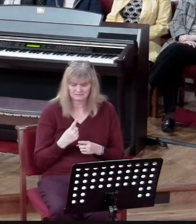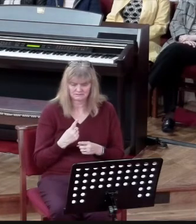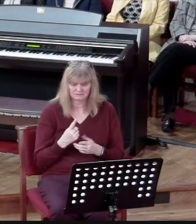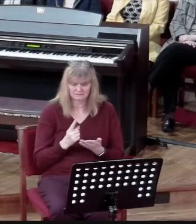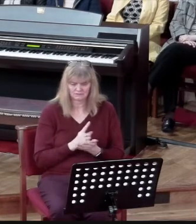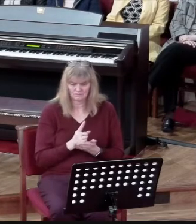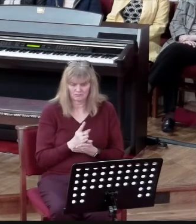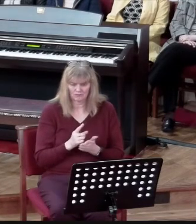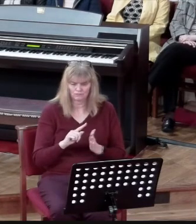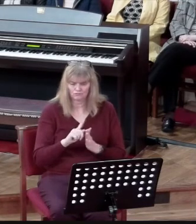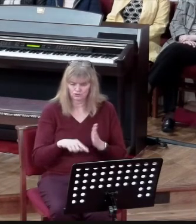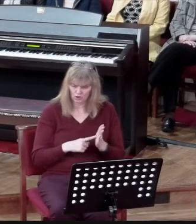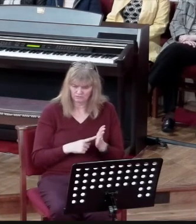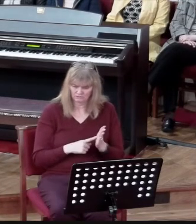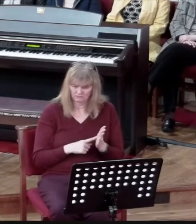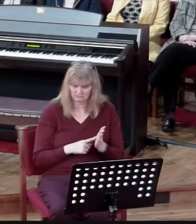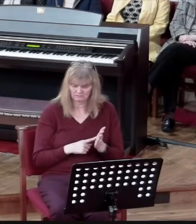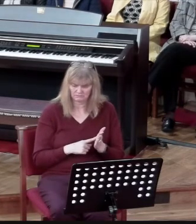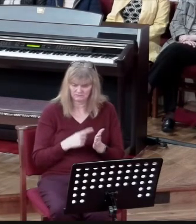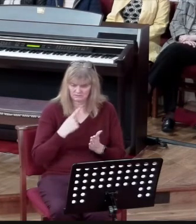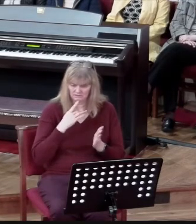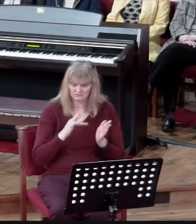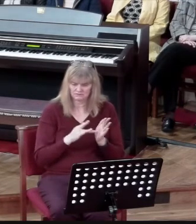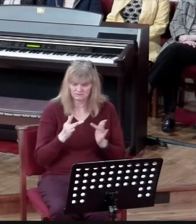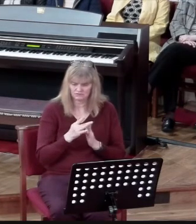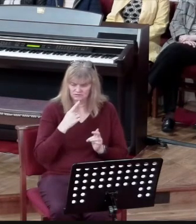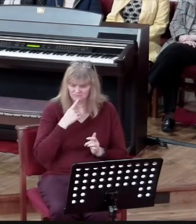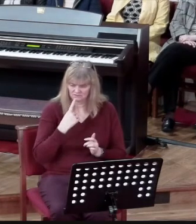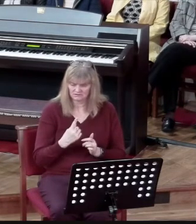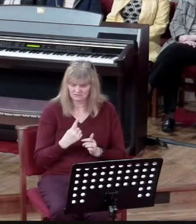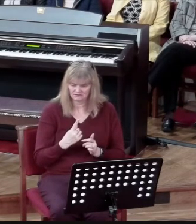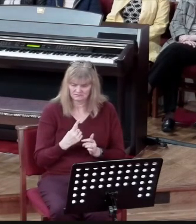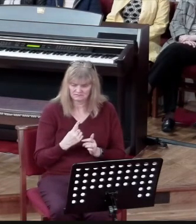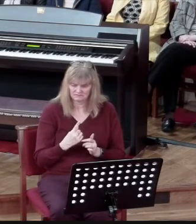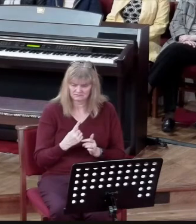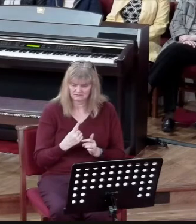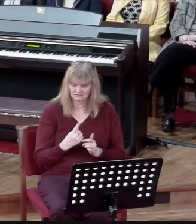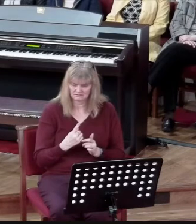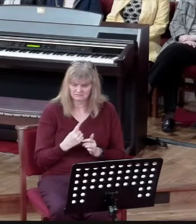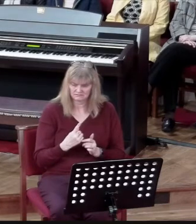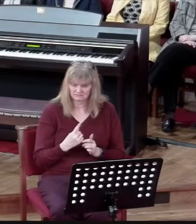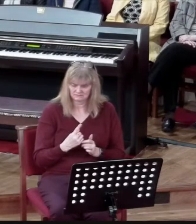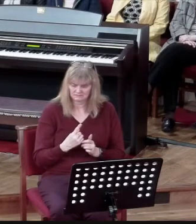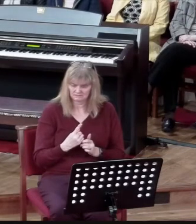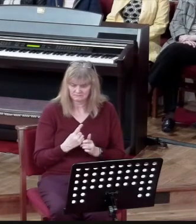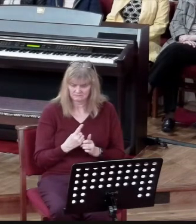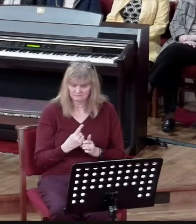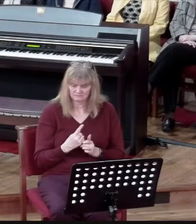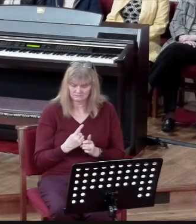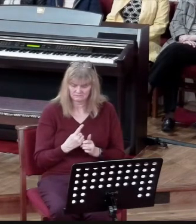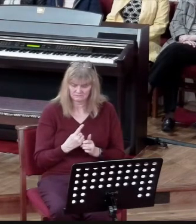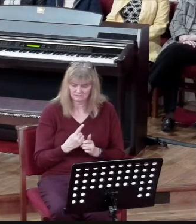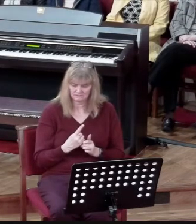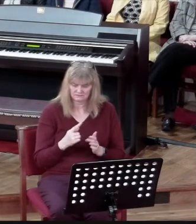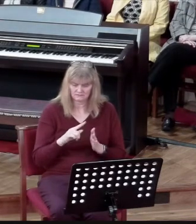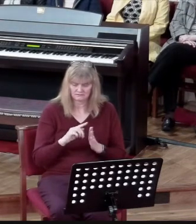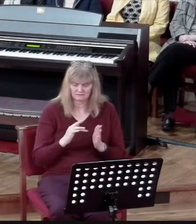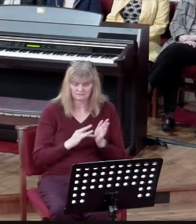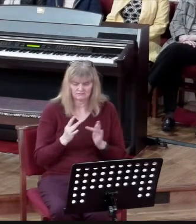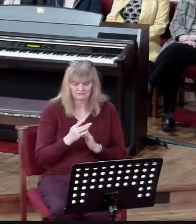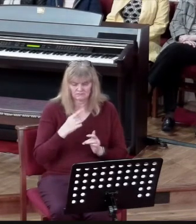What about John?" And Jesus says, "If I said this or whatever," and Jesus is